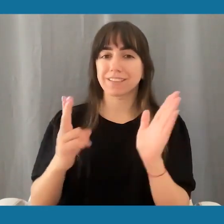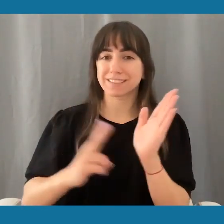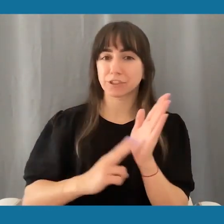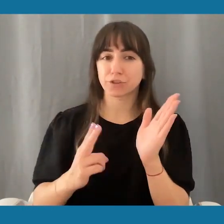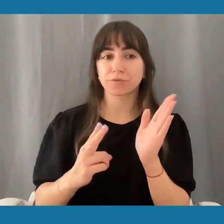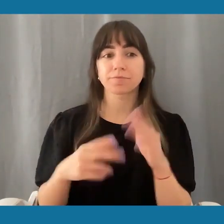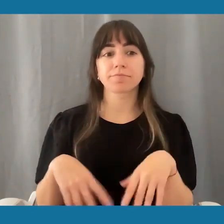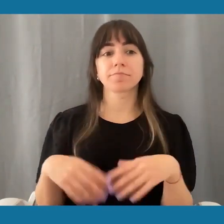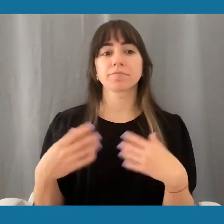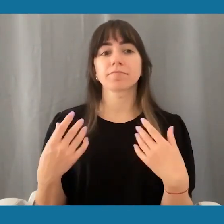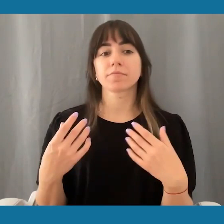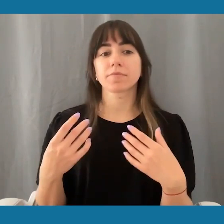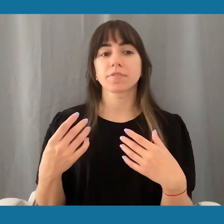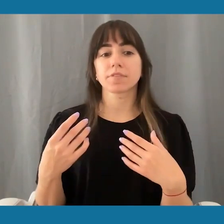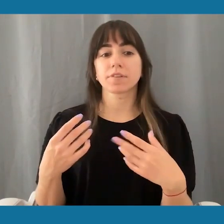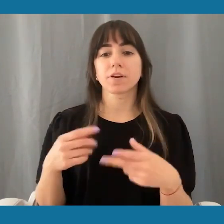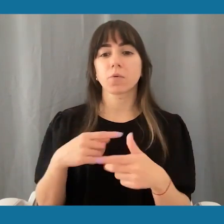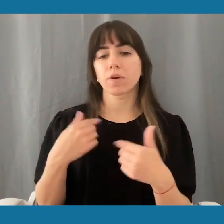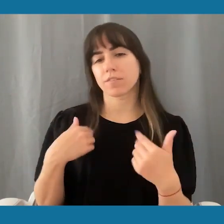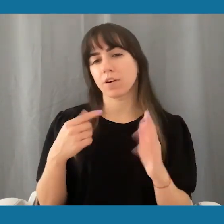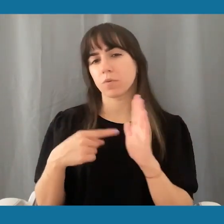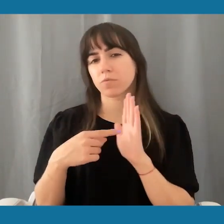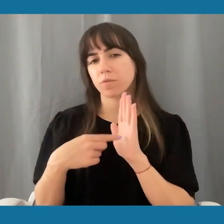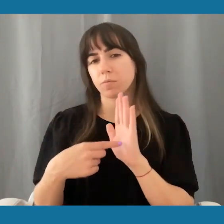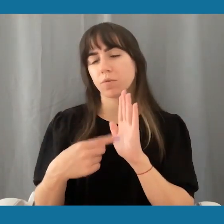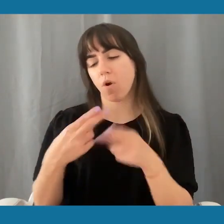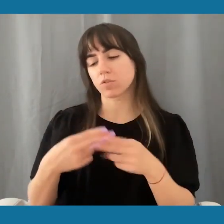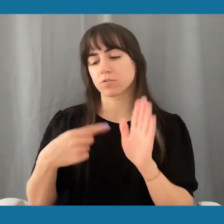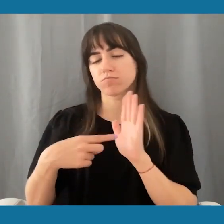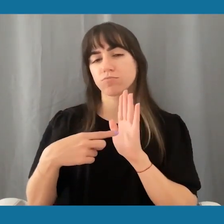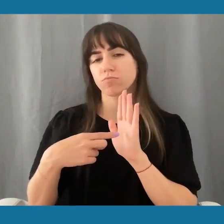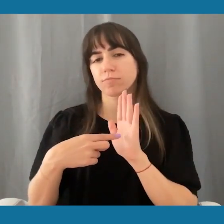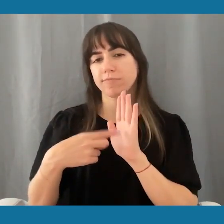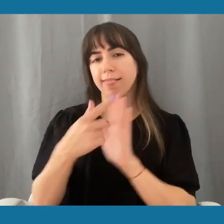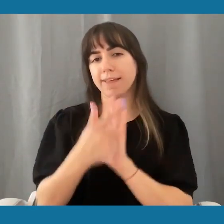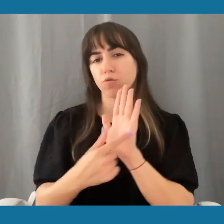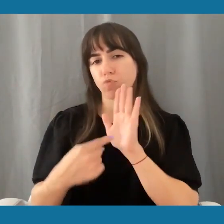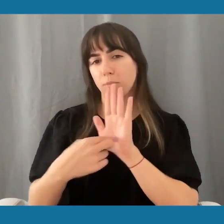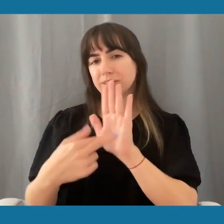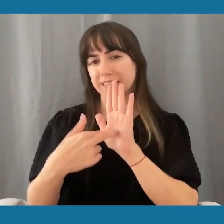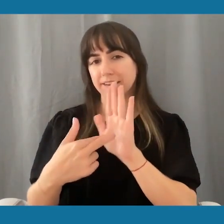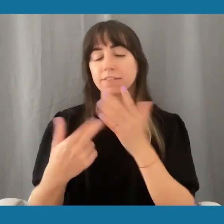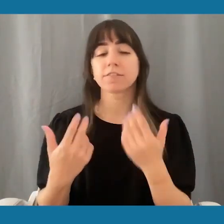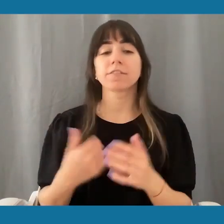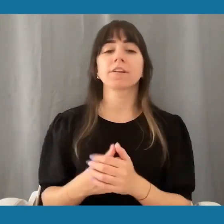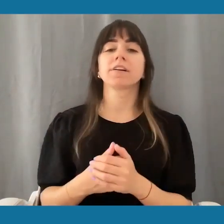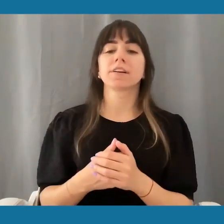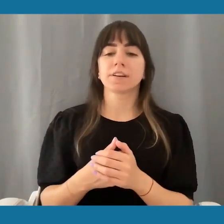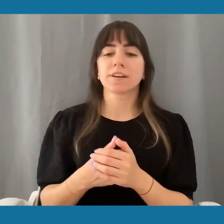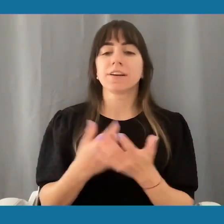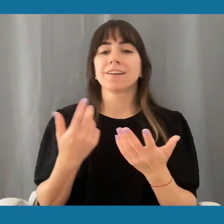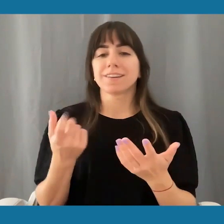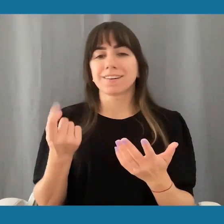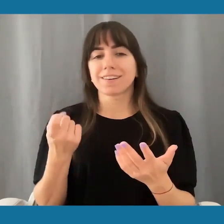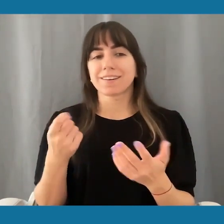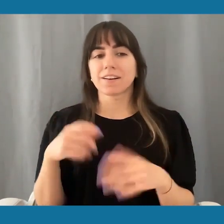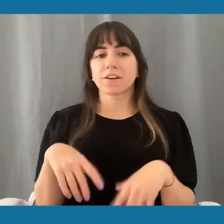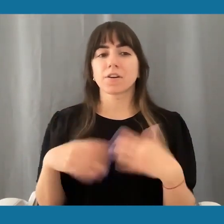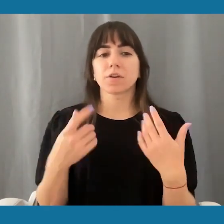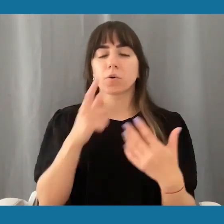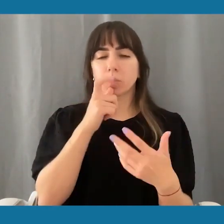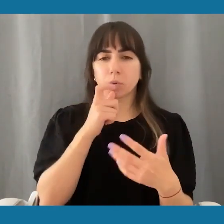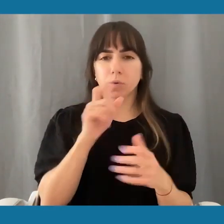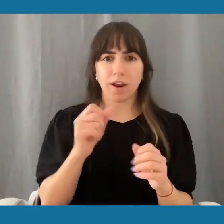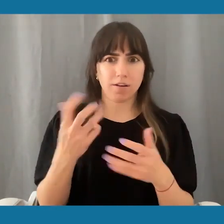representative. The IRS has kindly provided us a hierarchy of who could serve in this capacity. This can be a